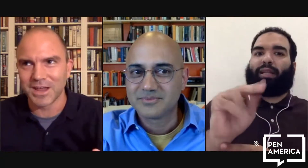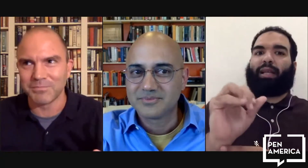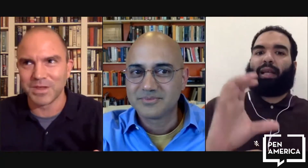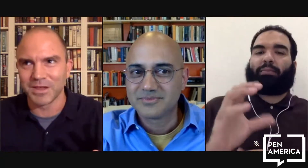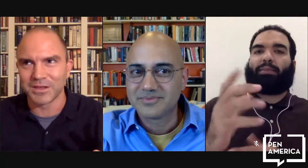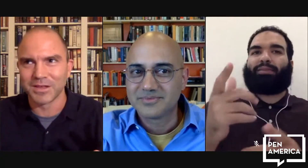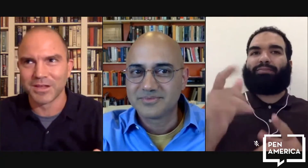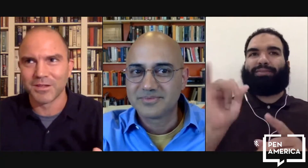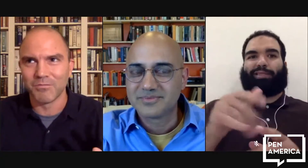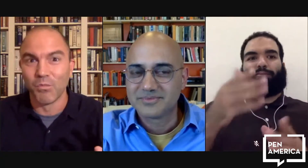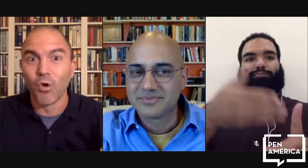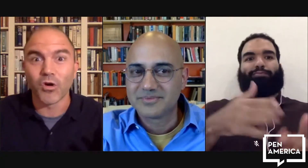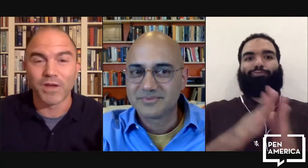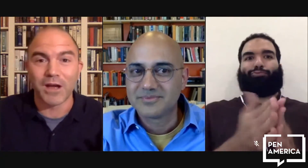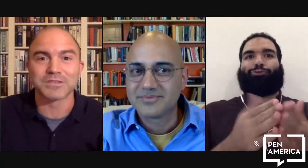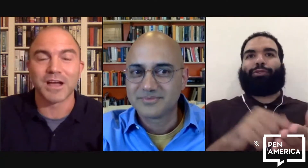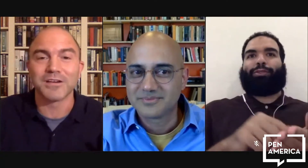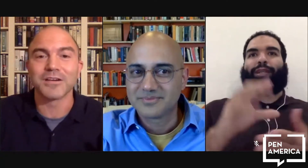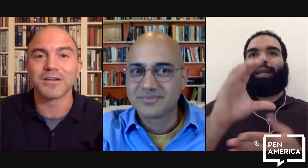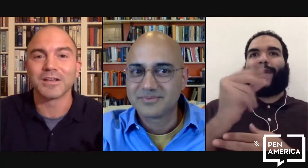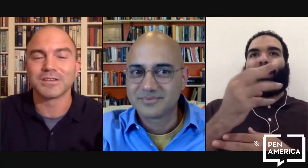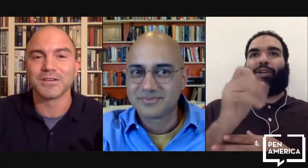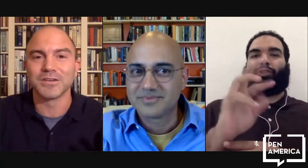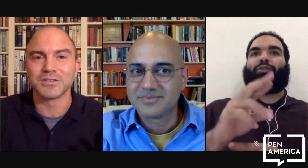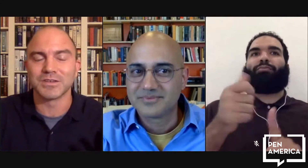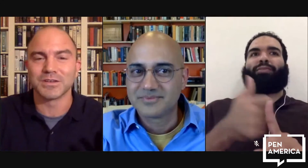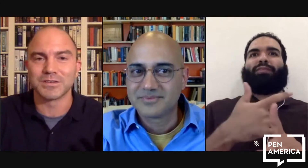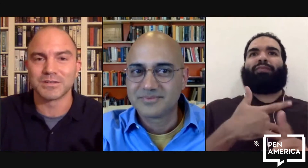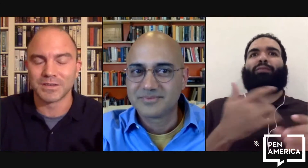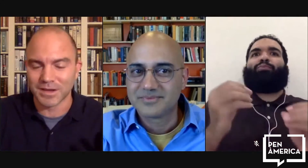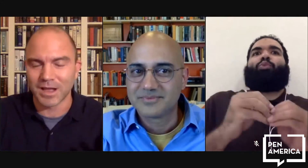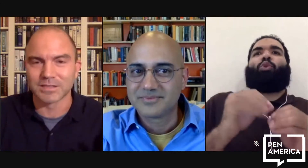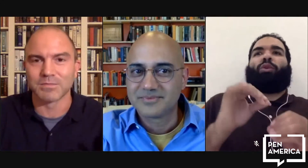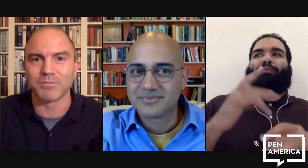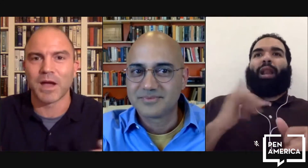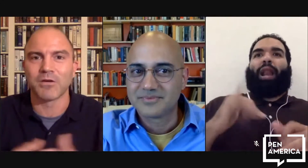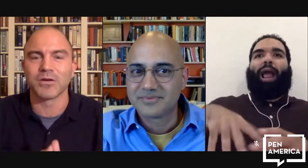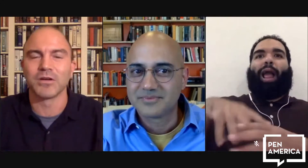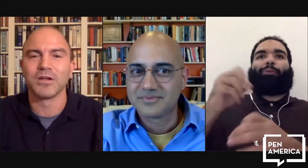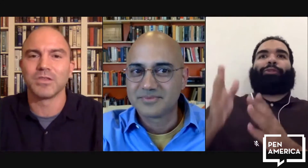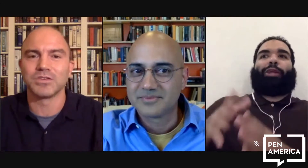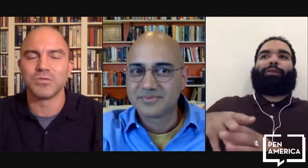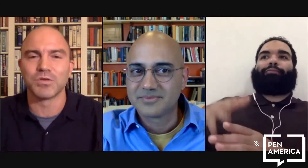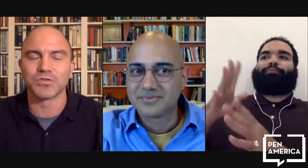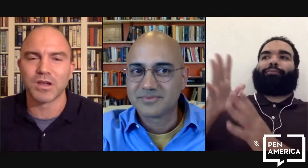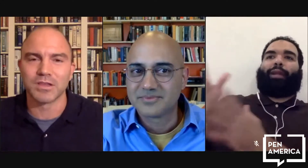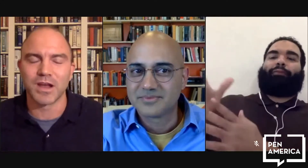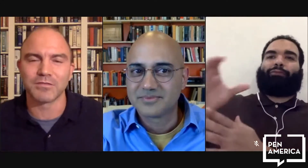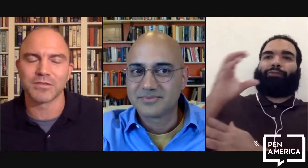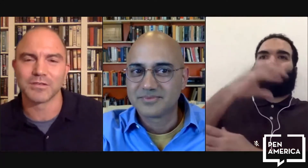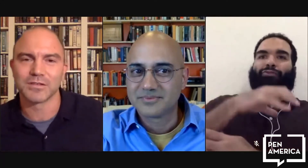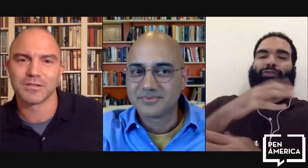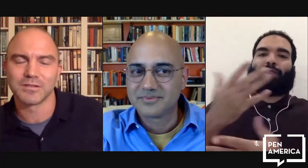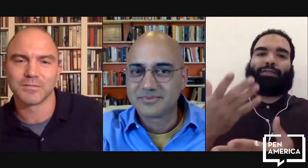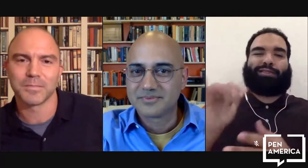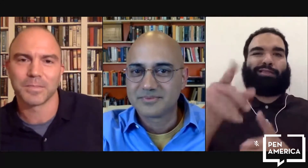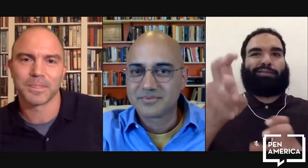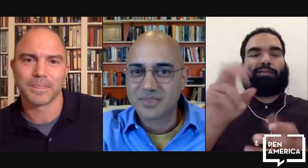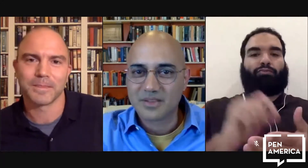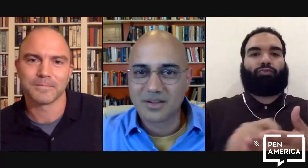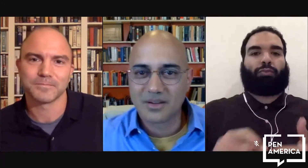it and yet being more of an outsider to the concept of power that you portray in the novel.